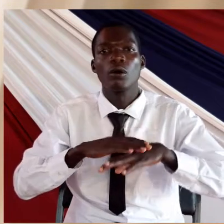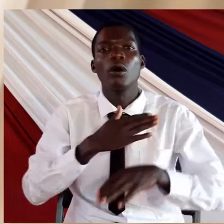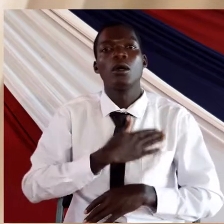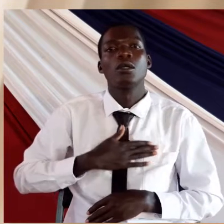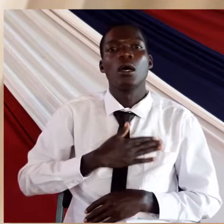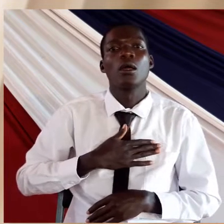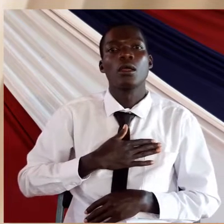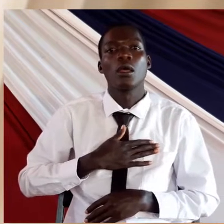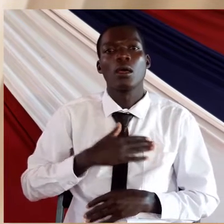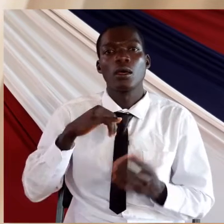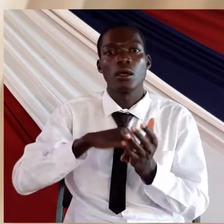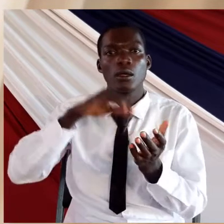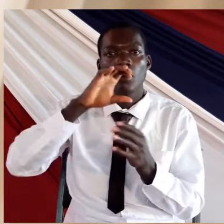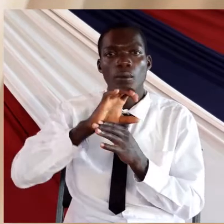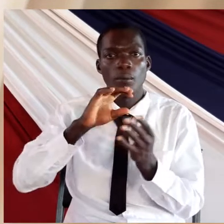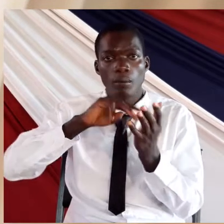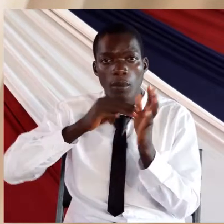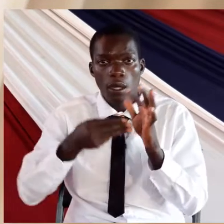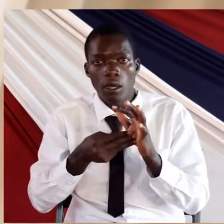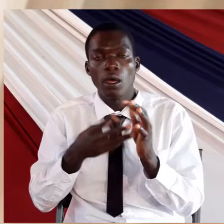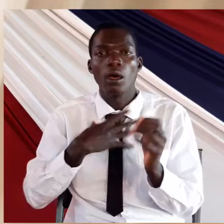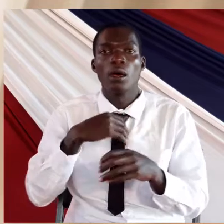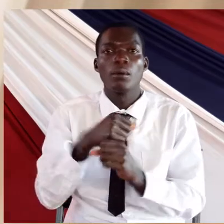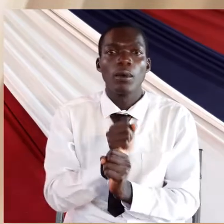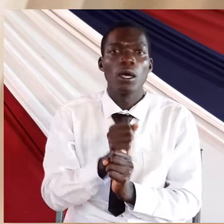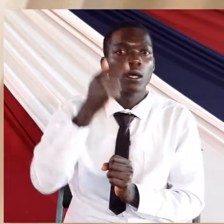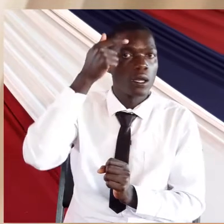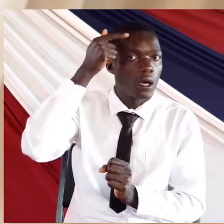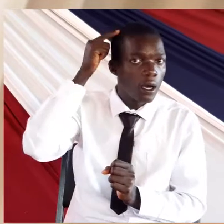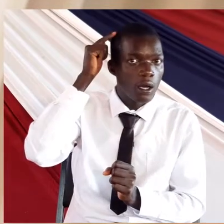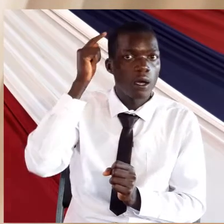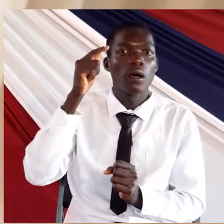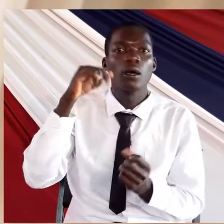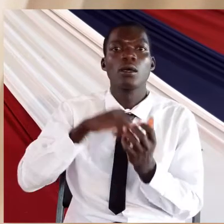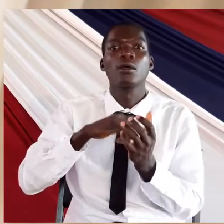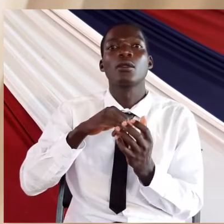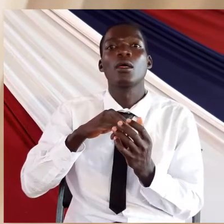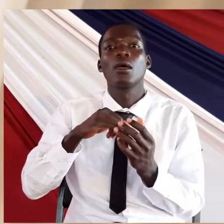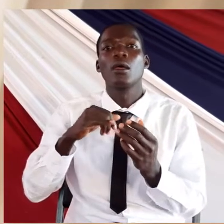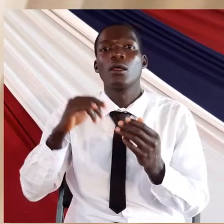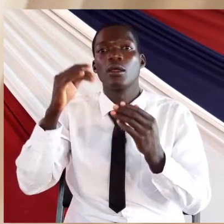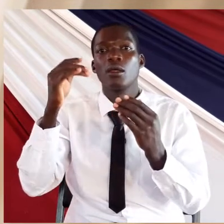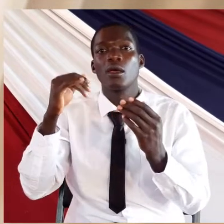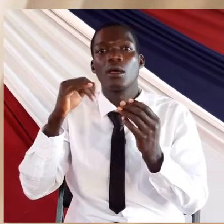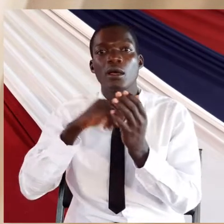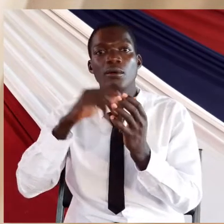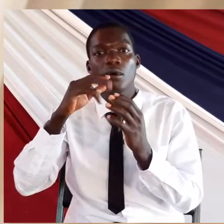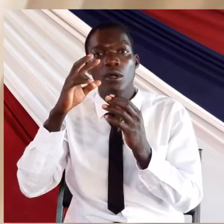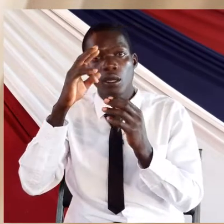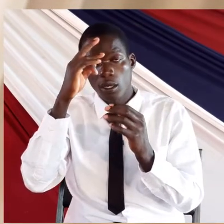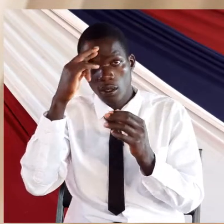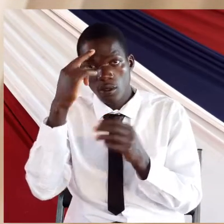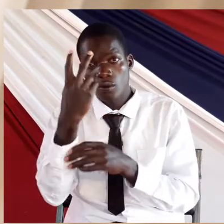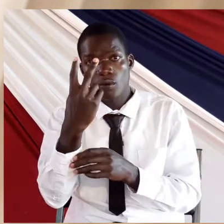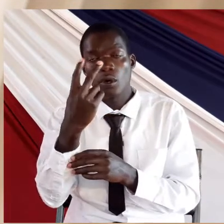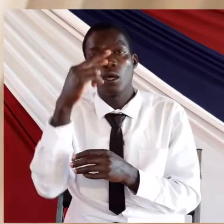yes. is a means of making that which was not revealed by himself, mm-hmm. he has given wisdom to